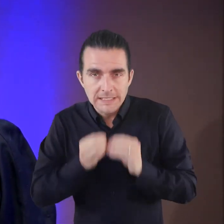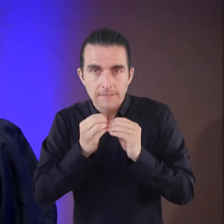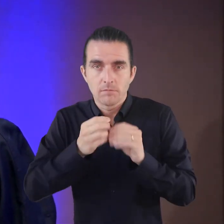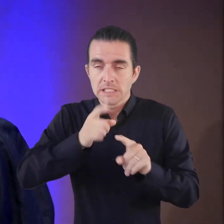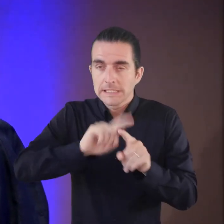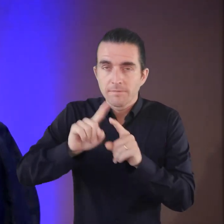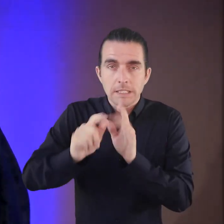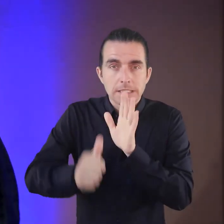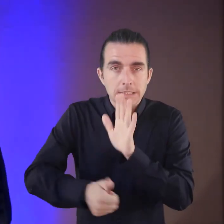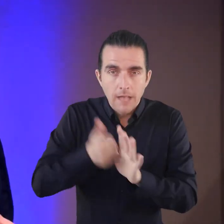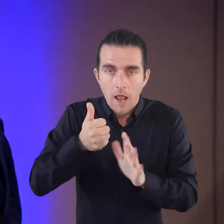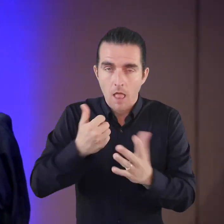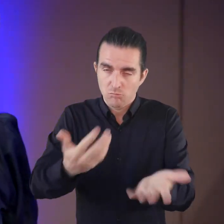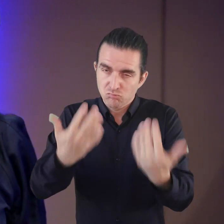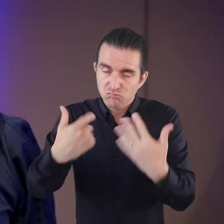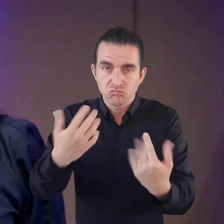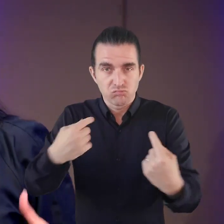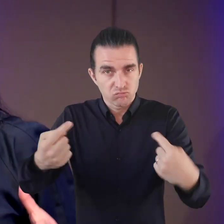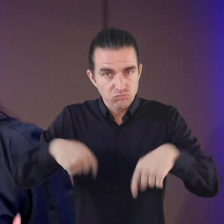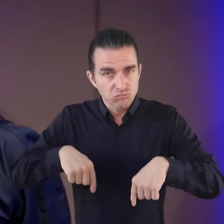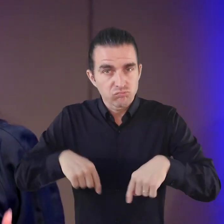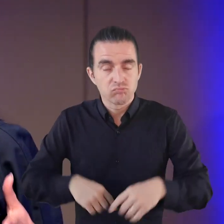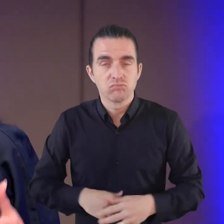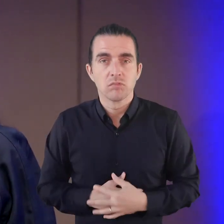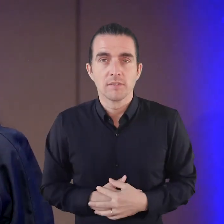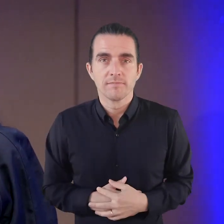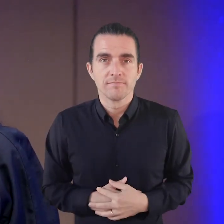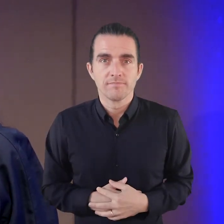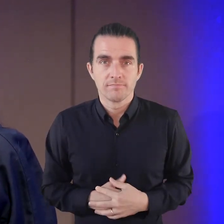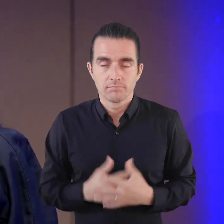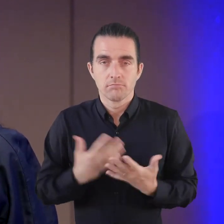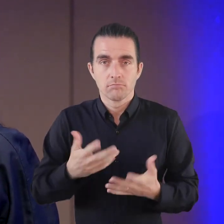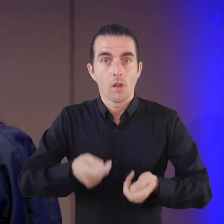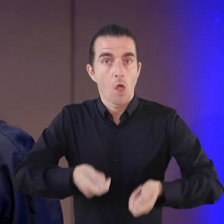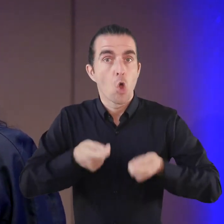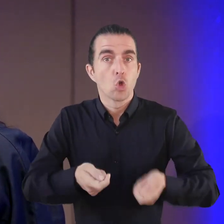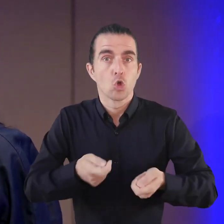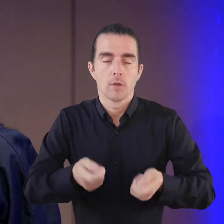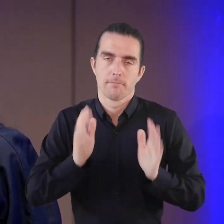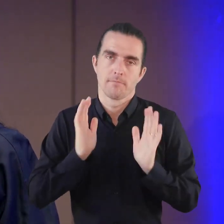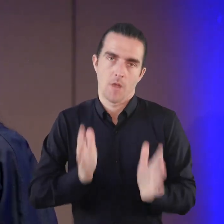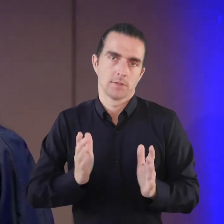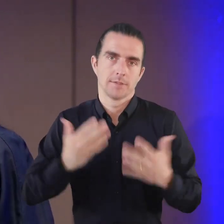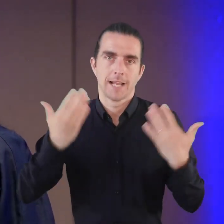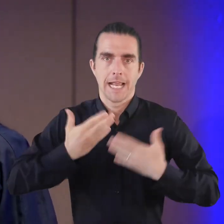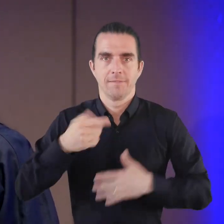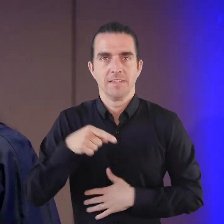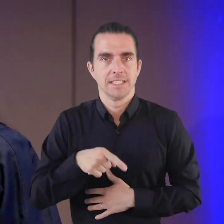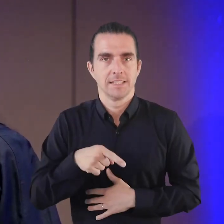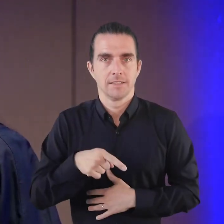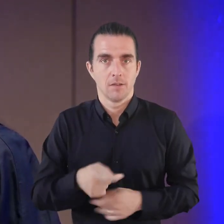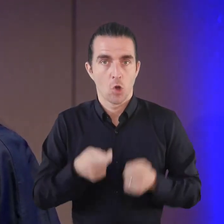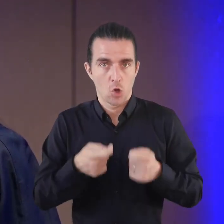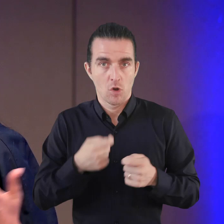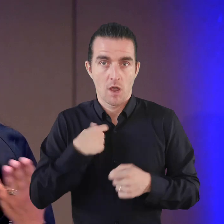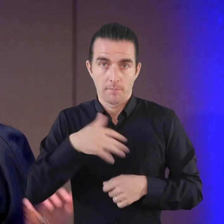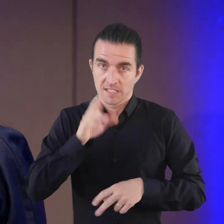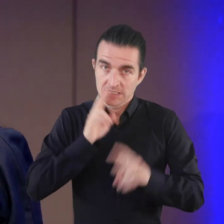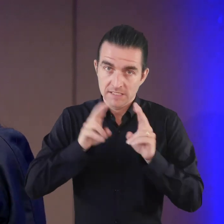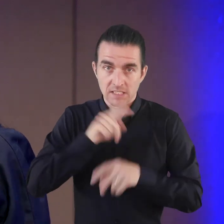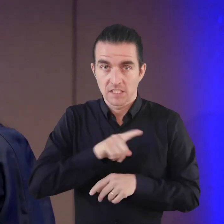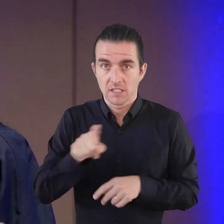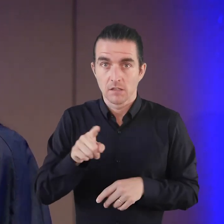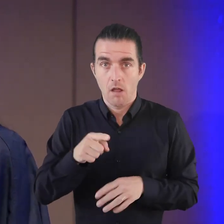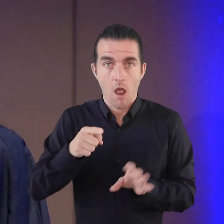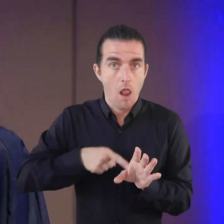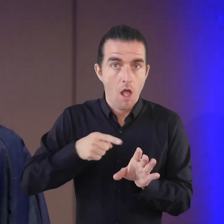centre. Cooking was a must in the evenings. I have seen food bring together youth workers and